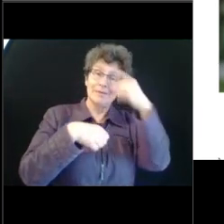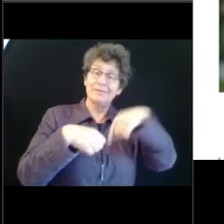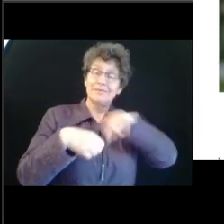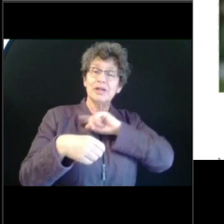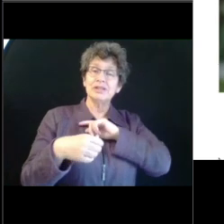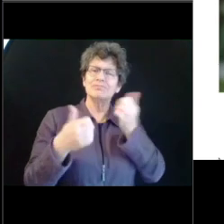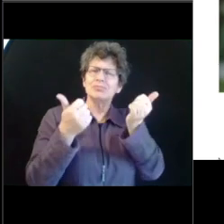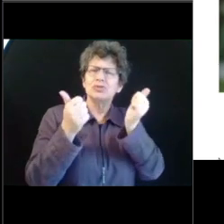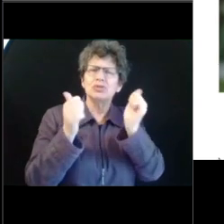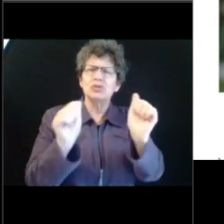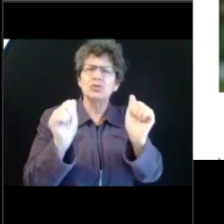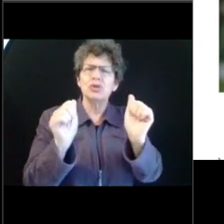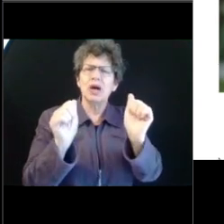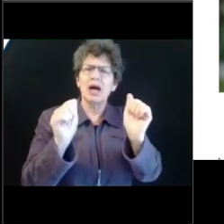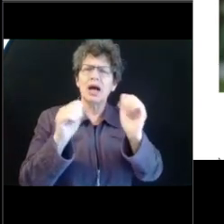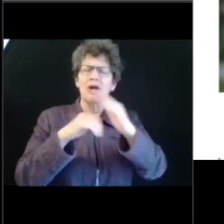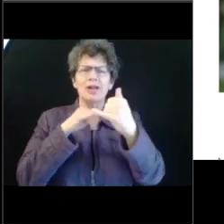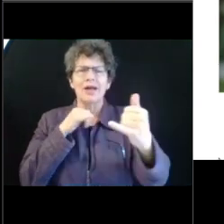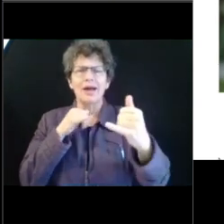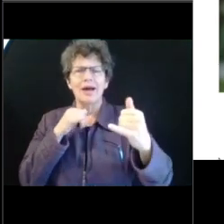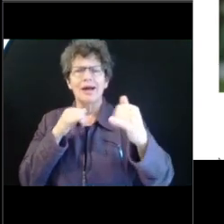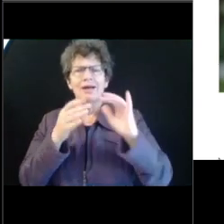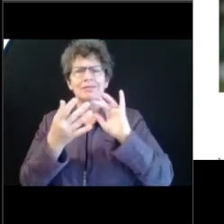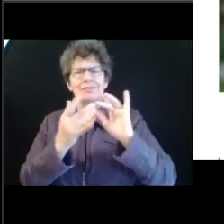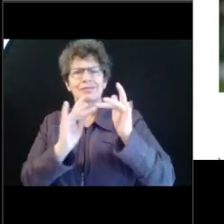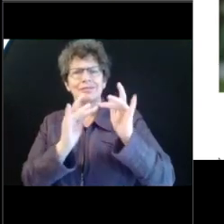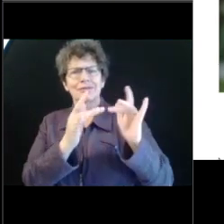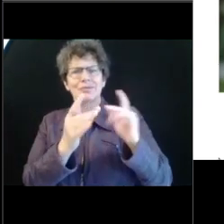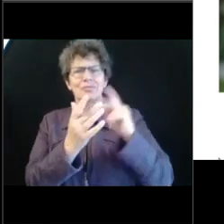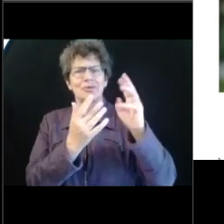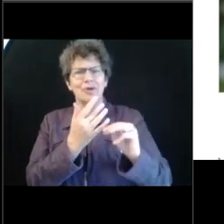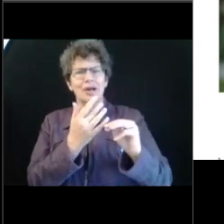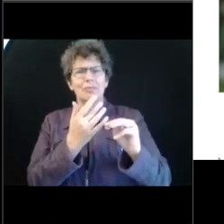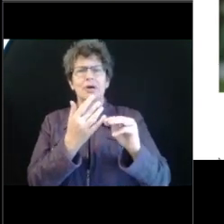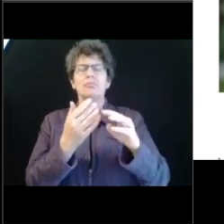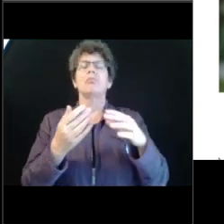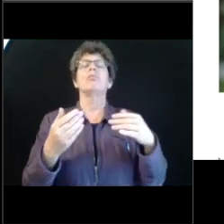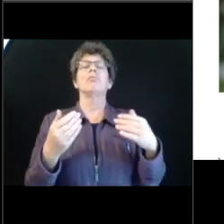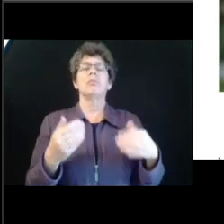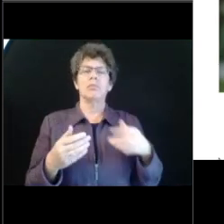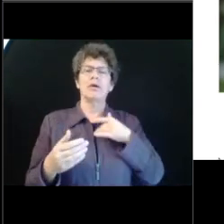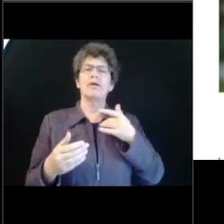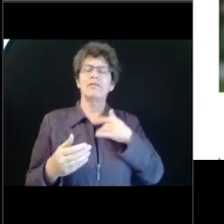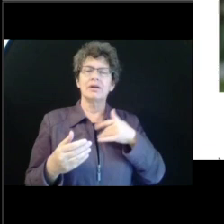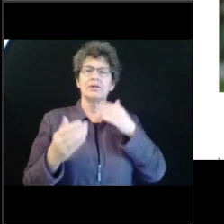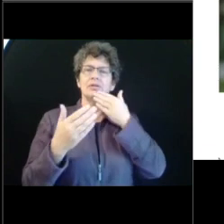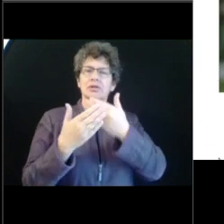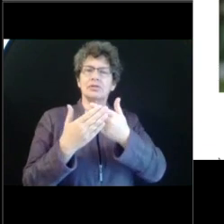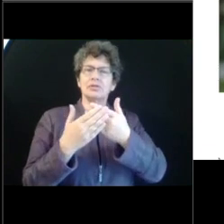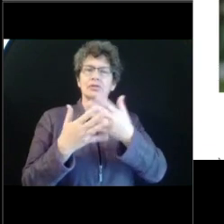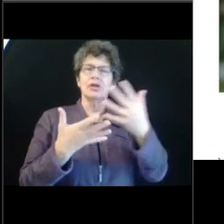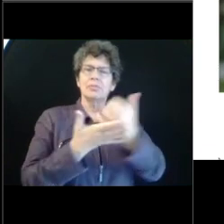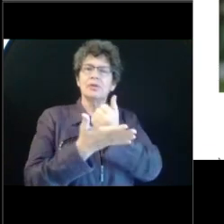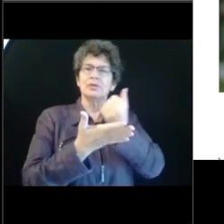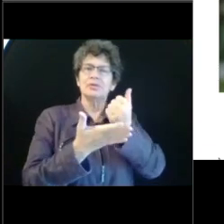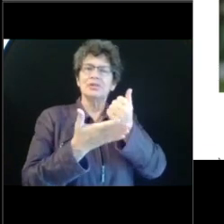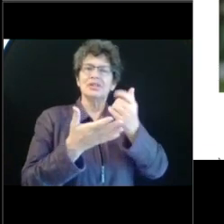programs, and we have certainly appreciated the opportunity to come together with you in this